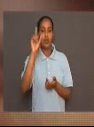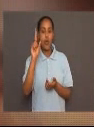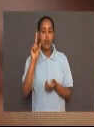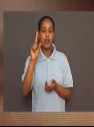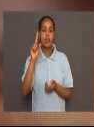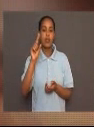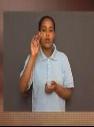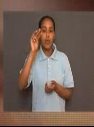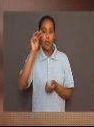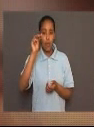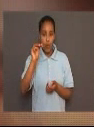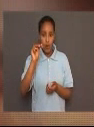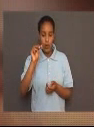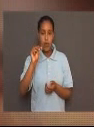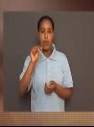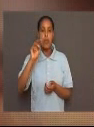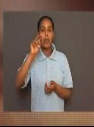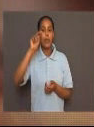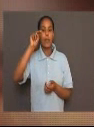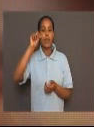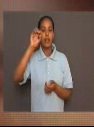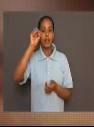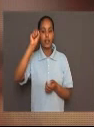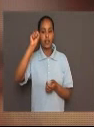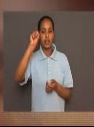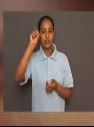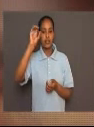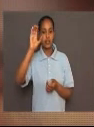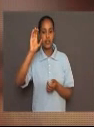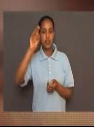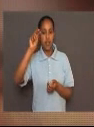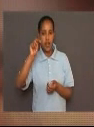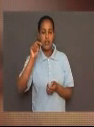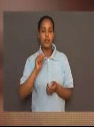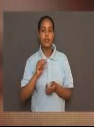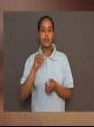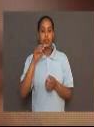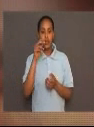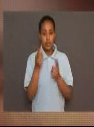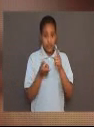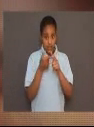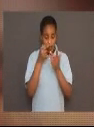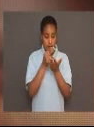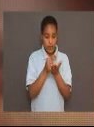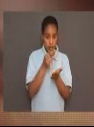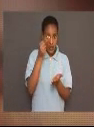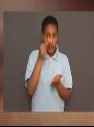0.01 molar potassium thiocyanate solution into a second